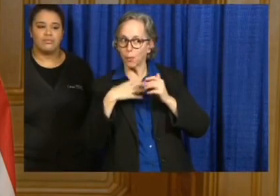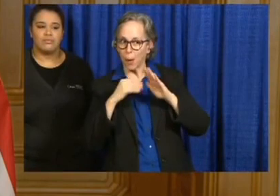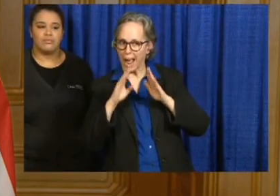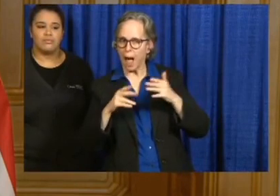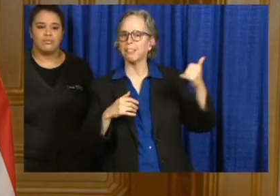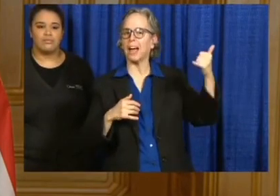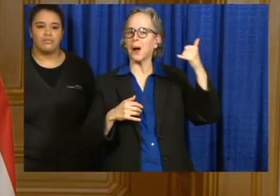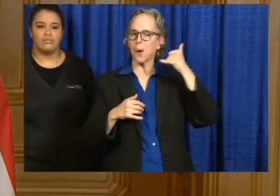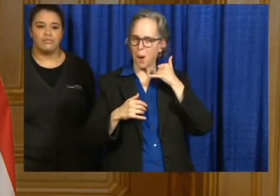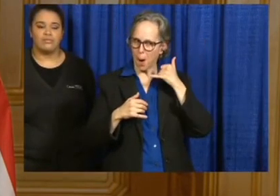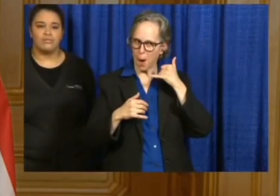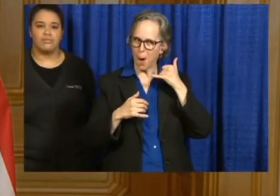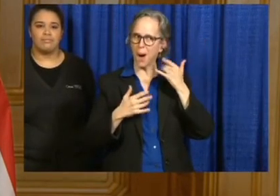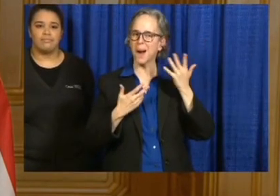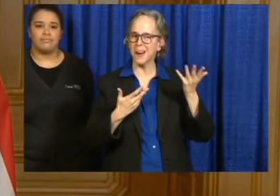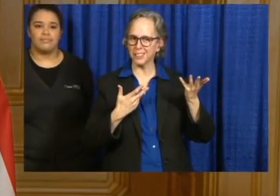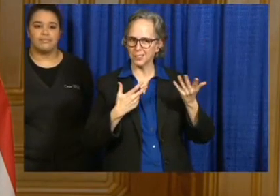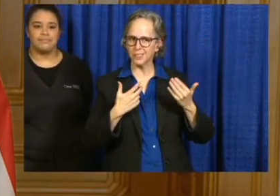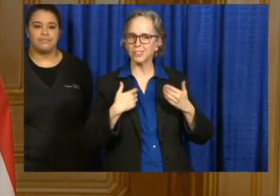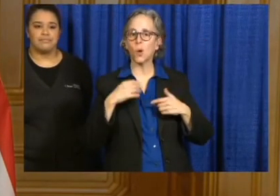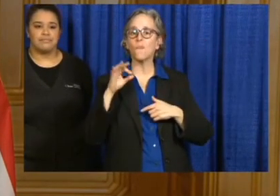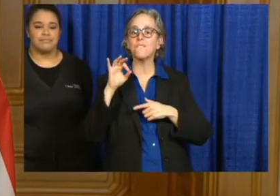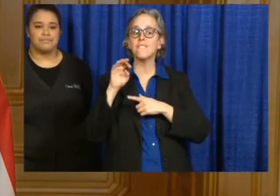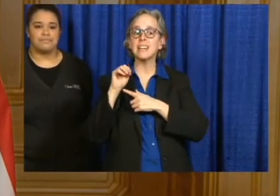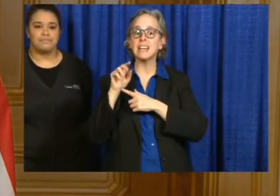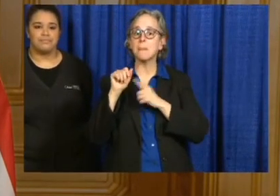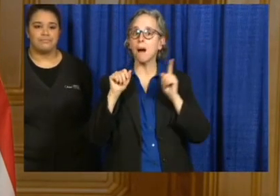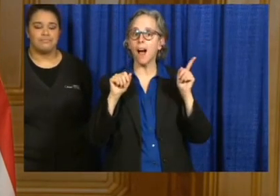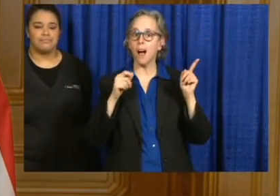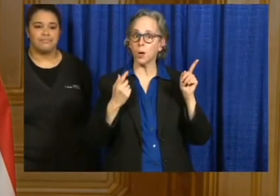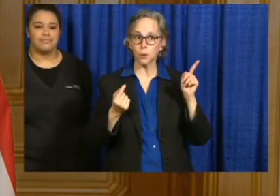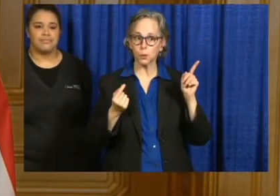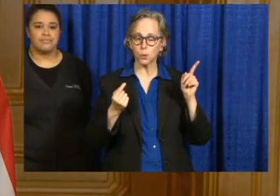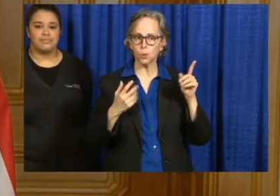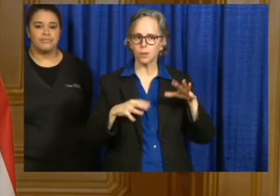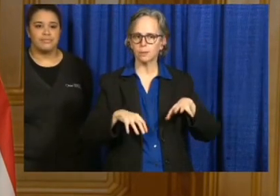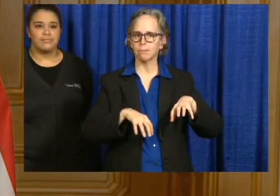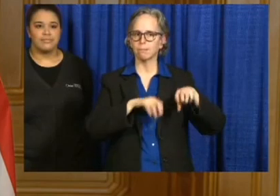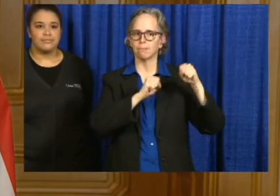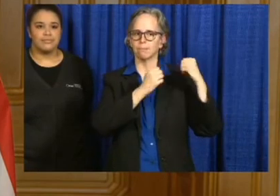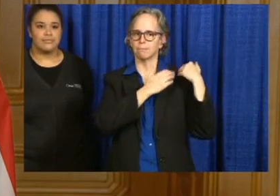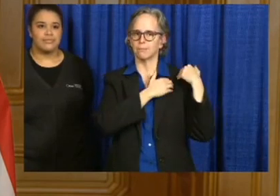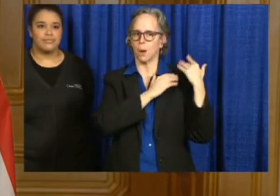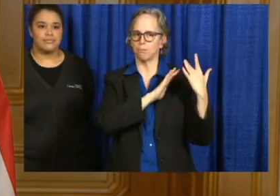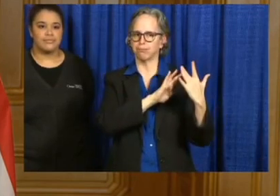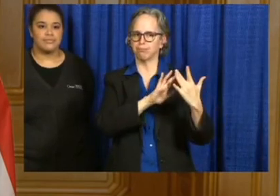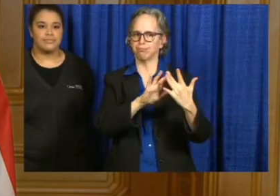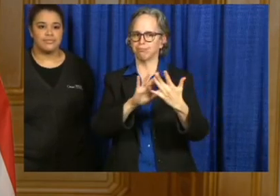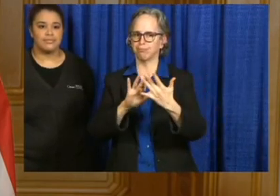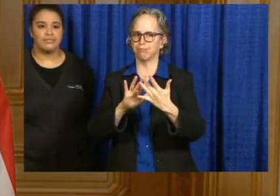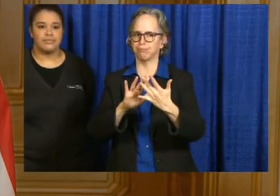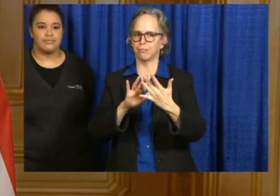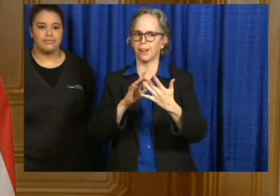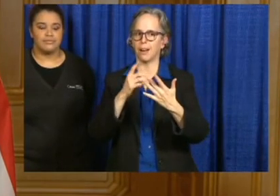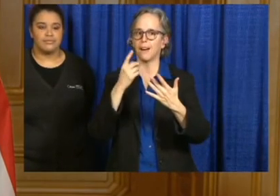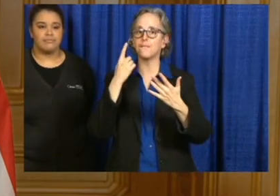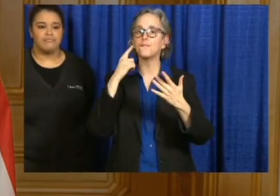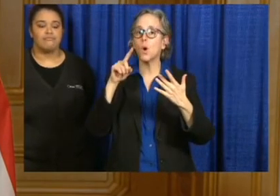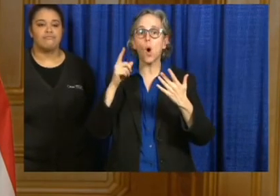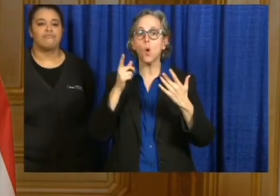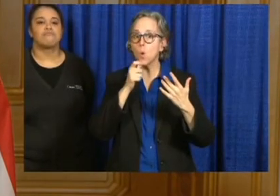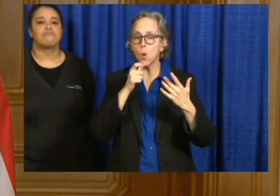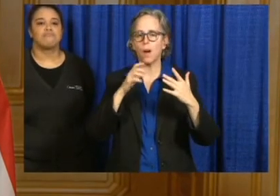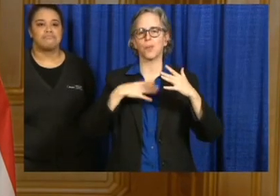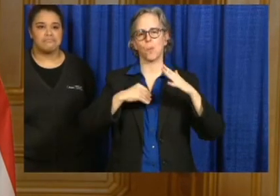some extent, they're kind of running point for the White House and the administration on a lot of this. Thank you. Thank